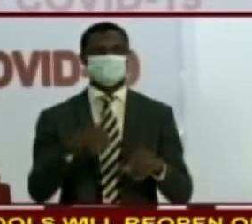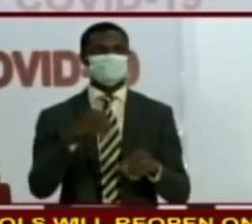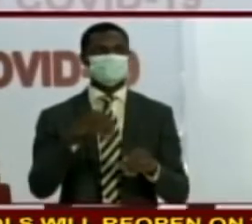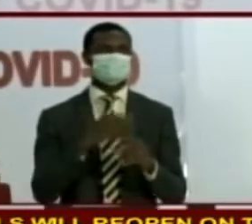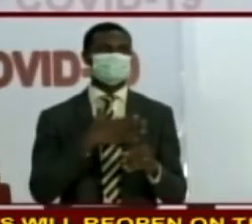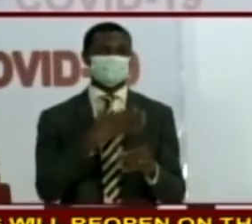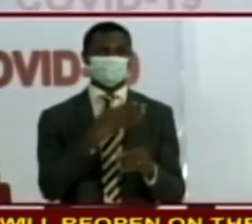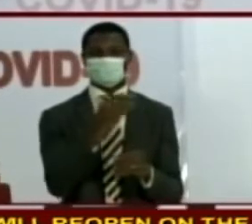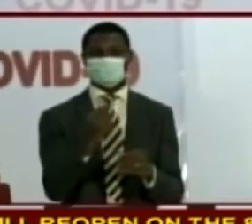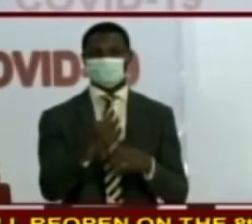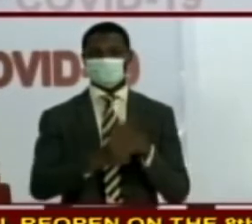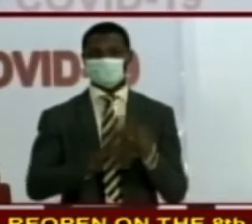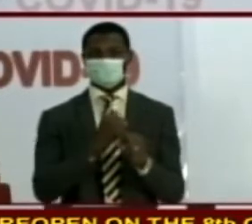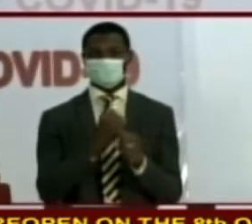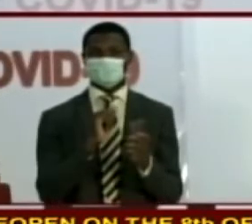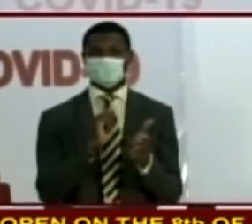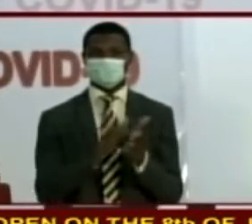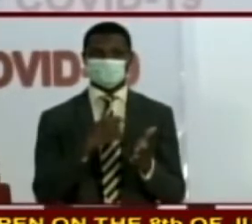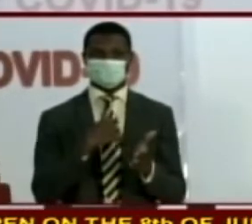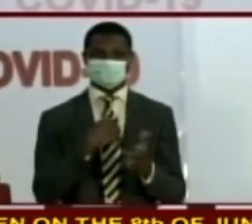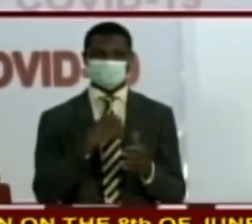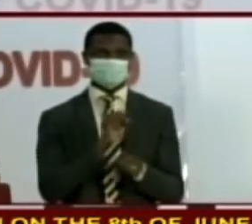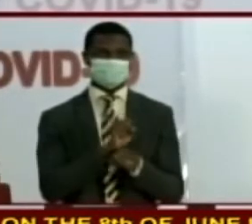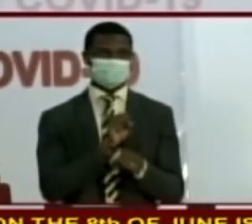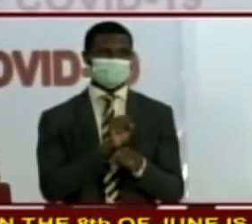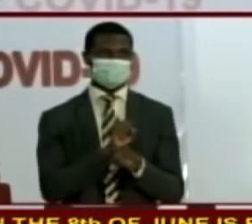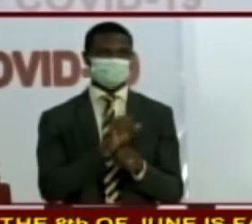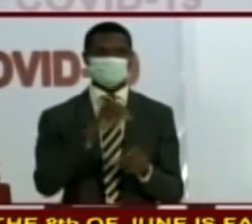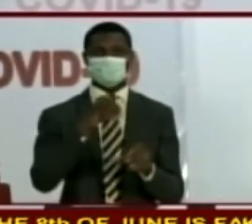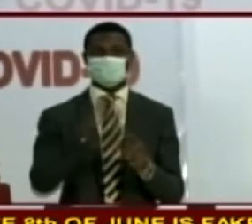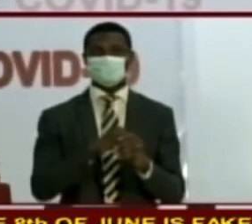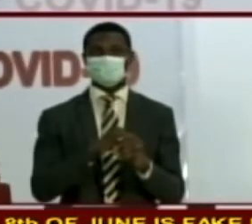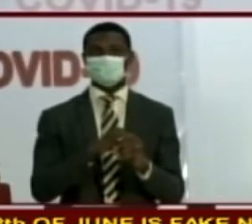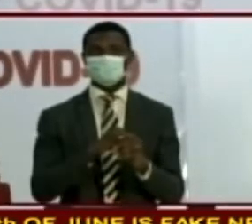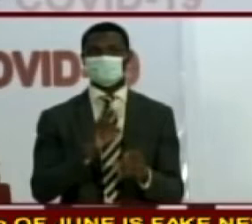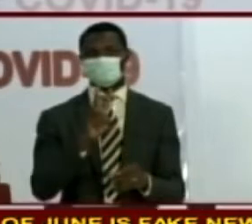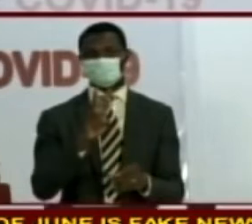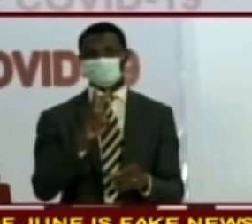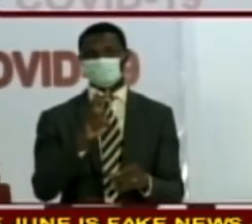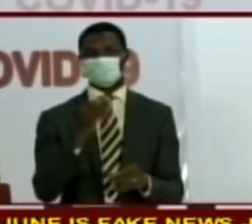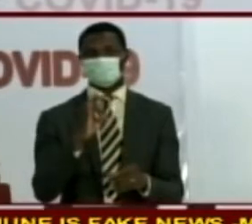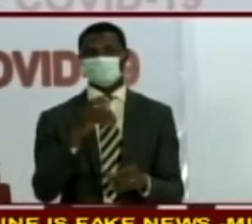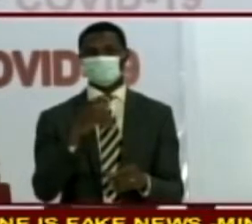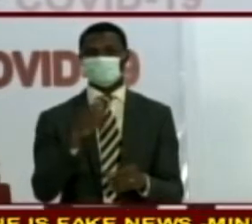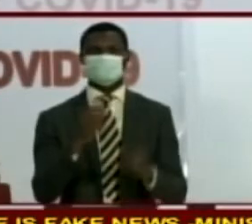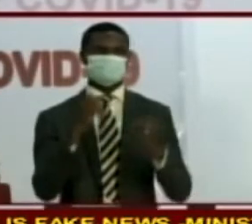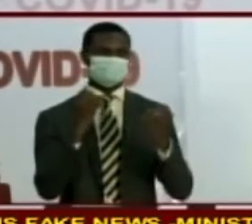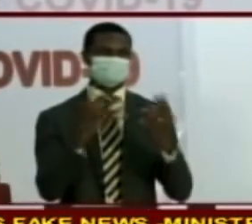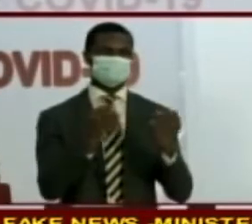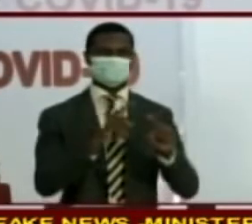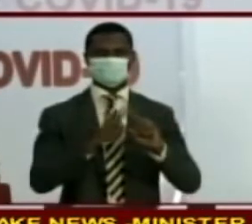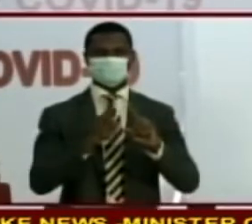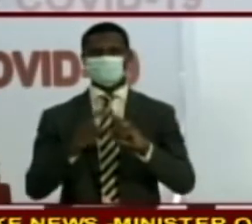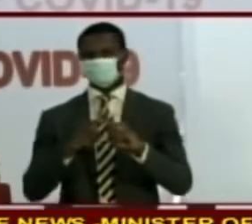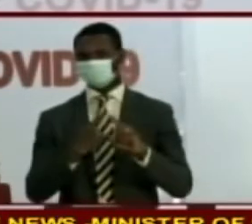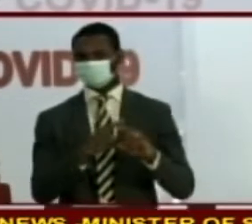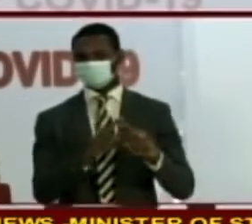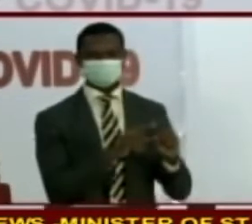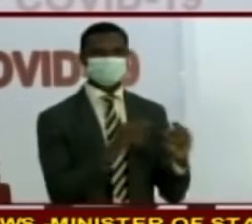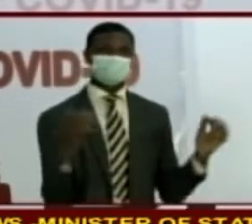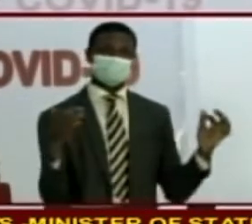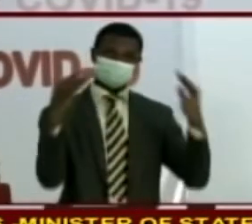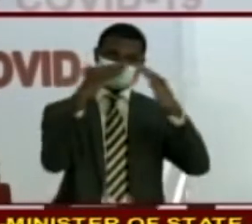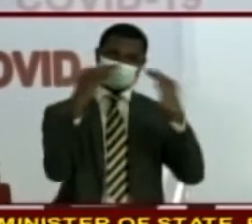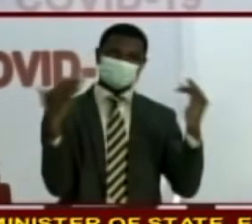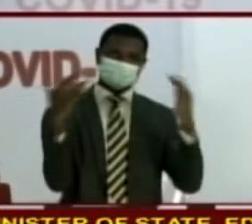I've had the privilege of serving in 2 of the several constitutional conferences.